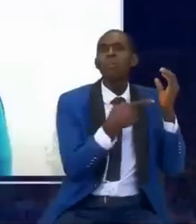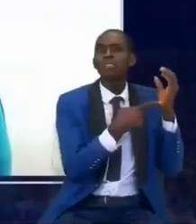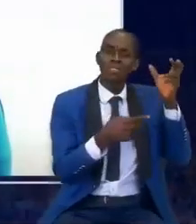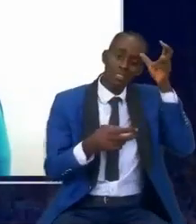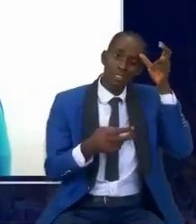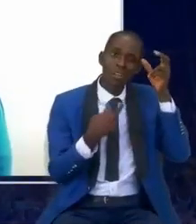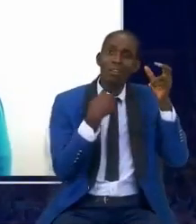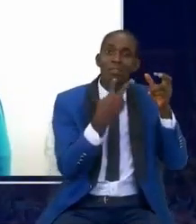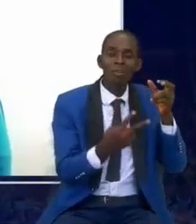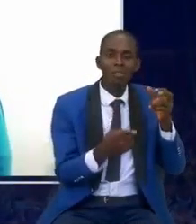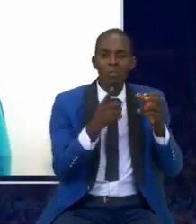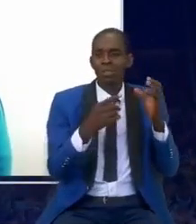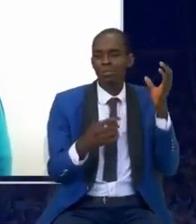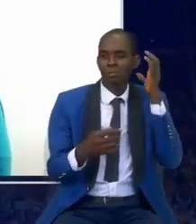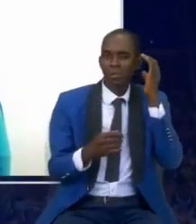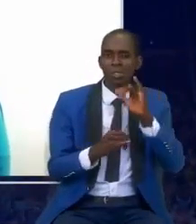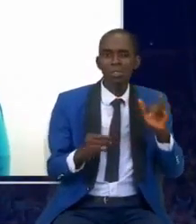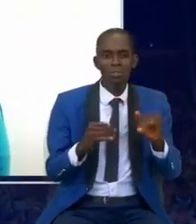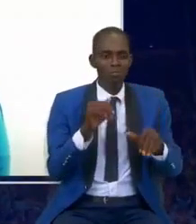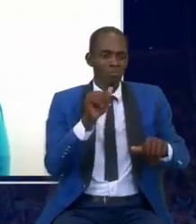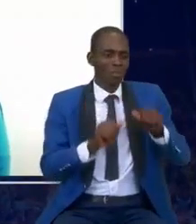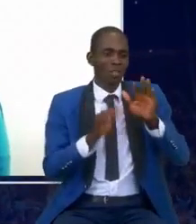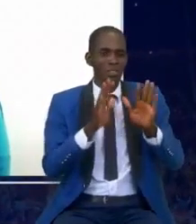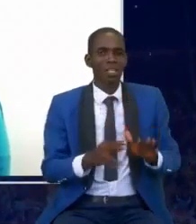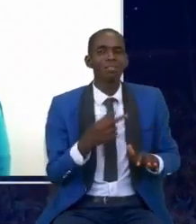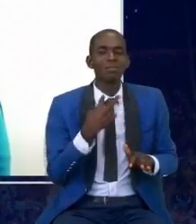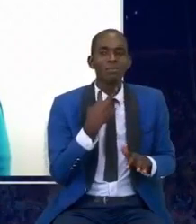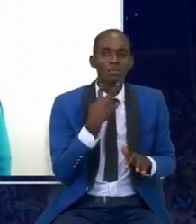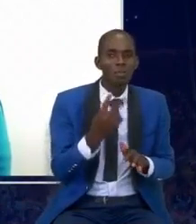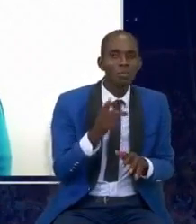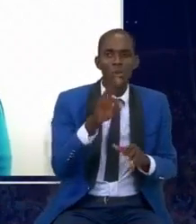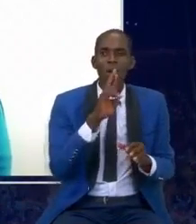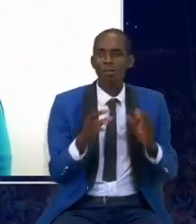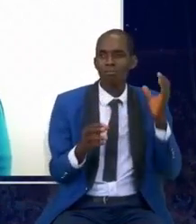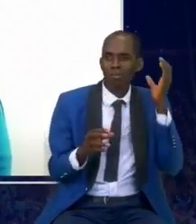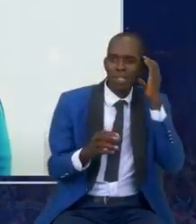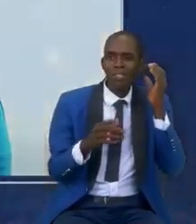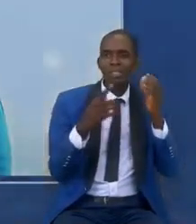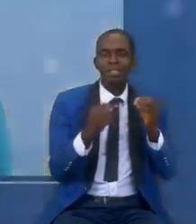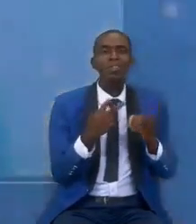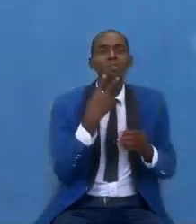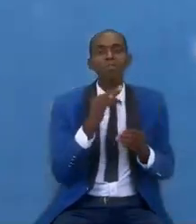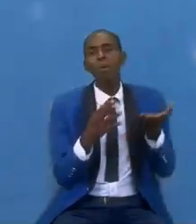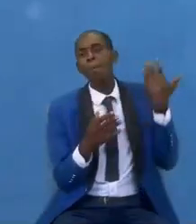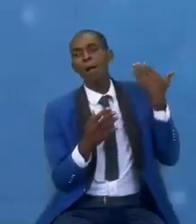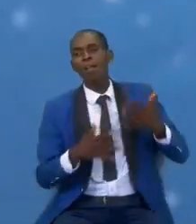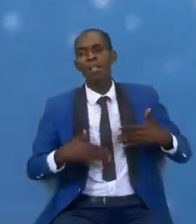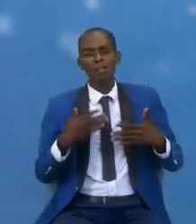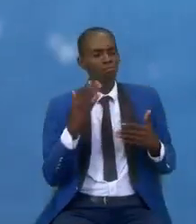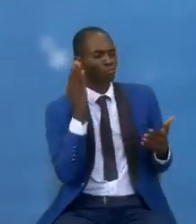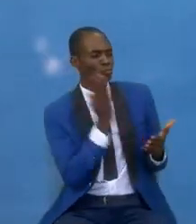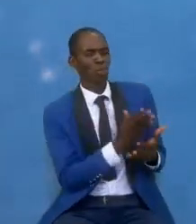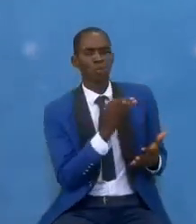the voice of your past life, he says, shut that up. And now come unto me as you incline your ears